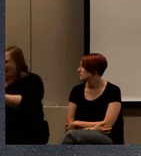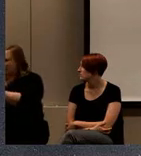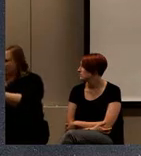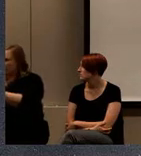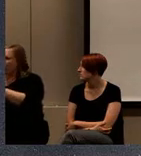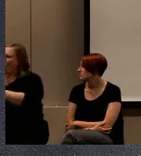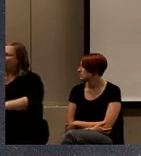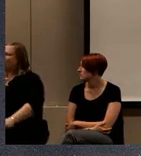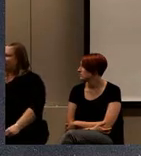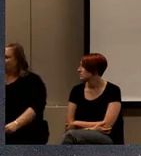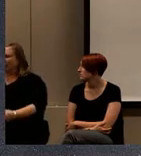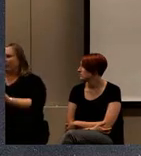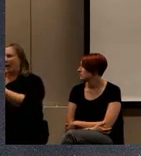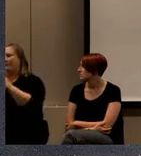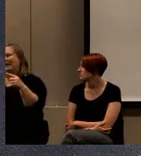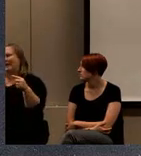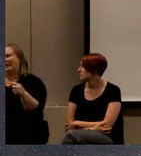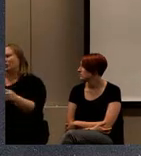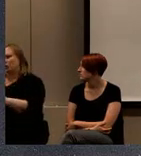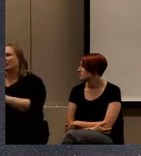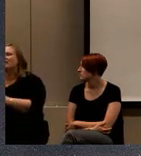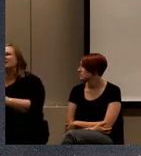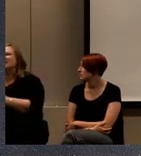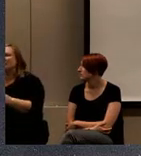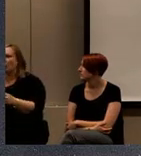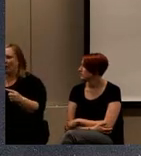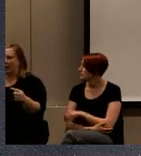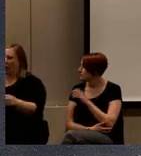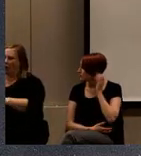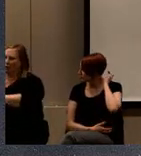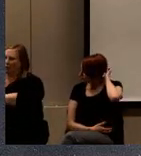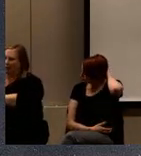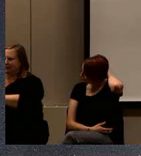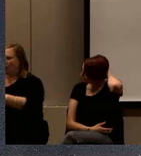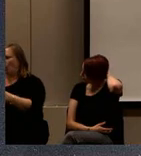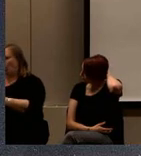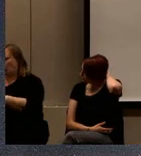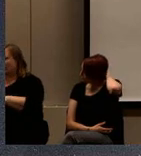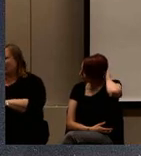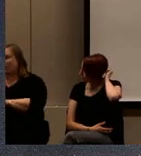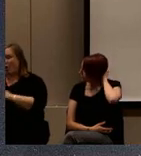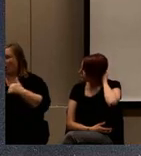more likely to be injured and severely injured. Because their